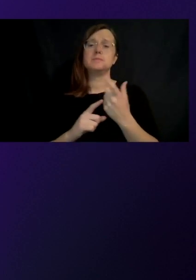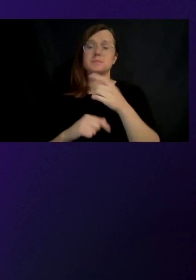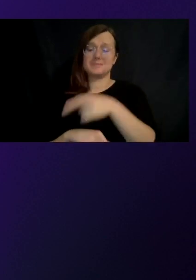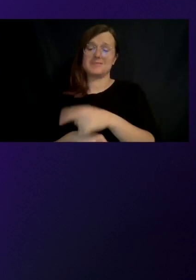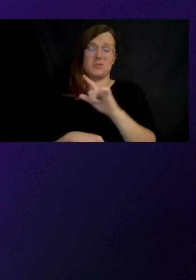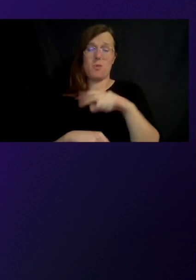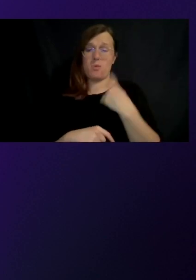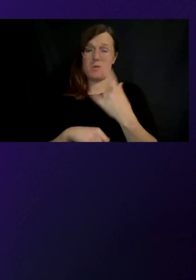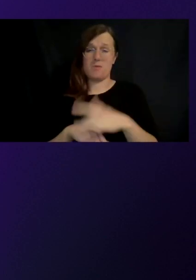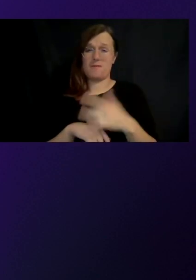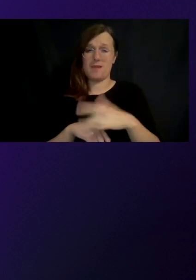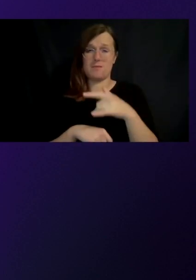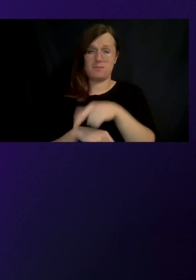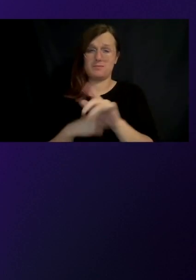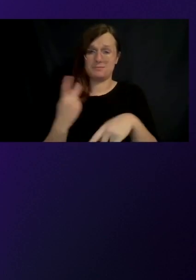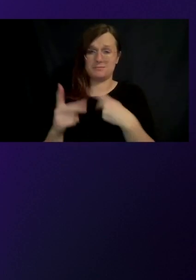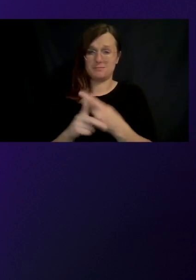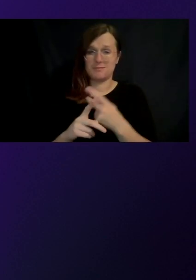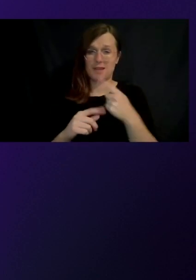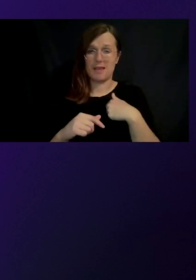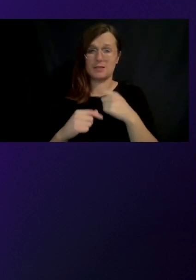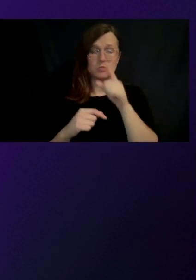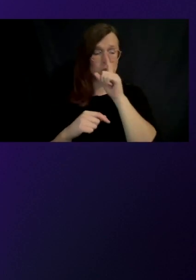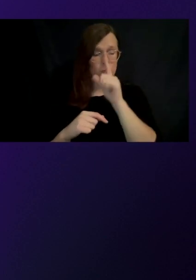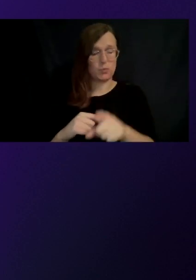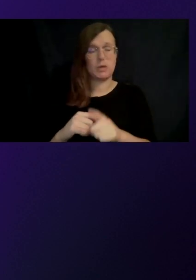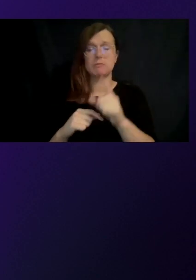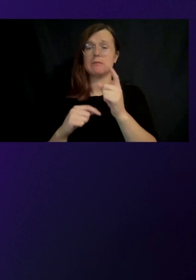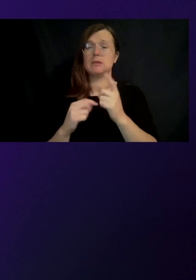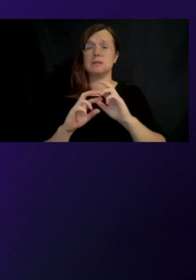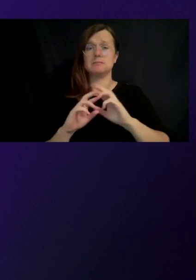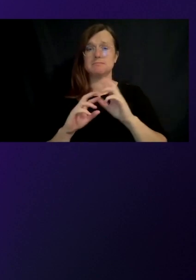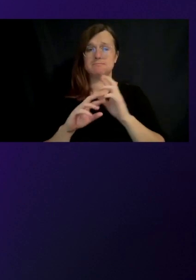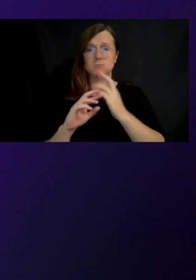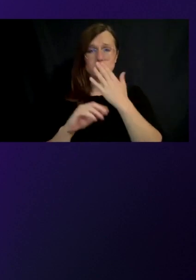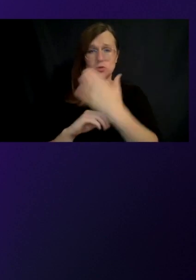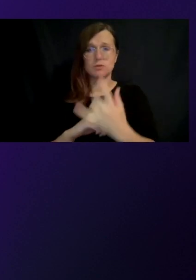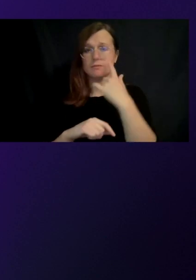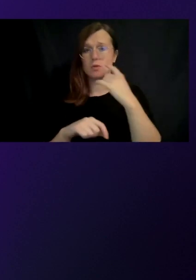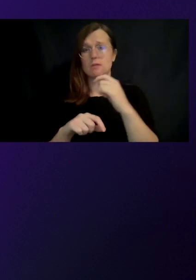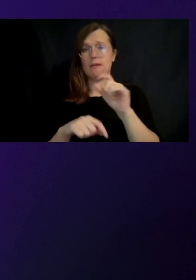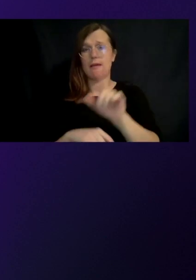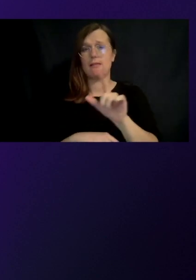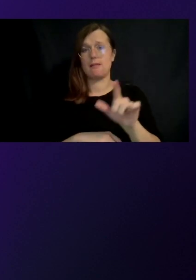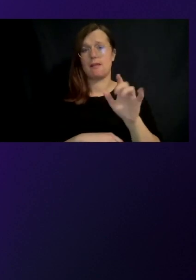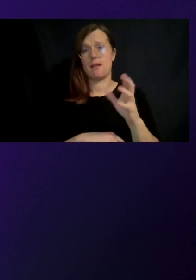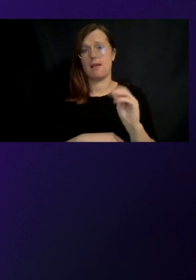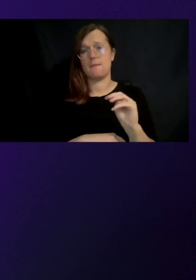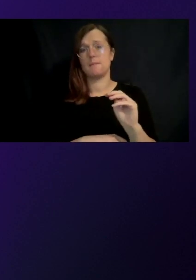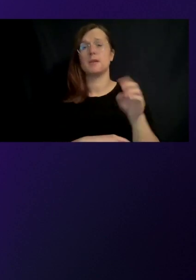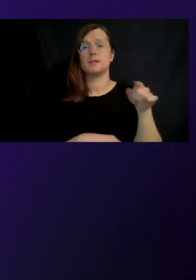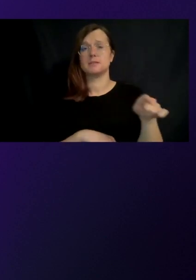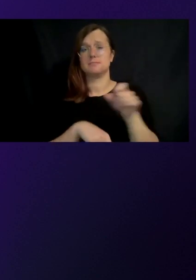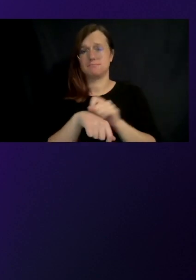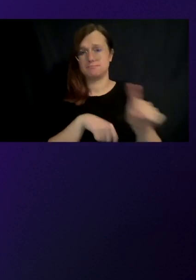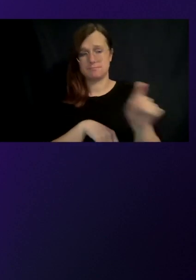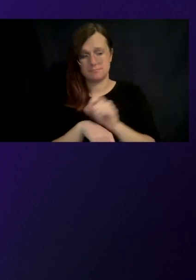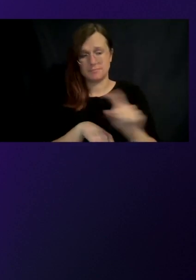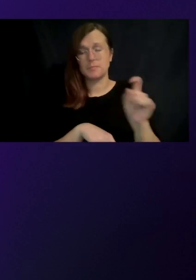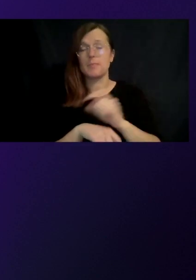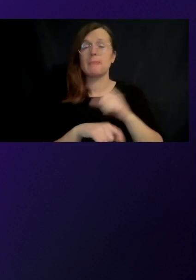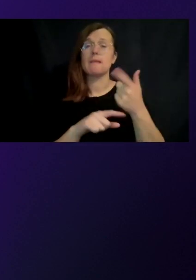interconnect, and it makes it highly optimized for LLM deployments. So we've packaged it in a cost-effective way, and this gives our